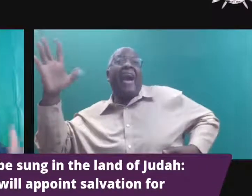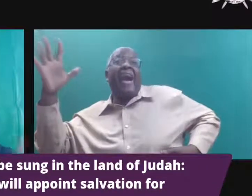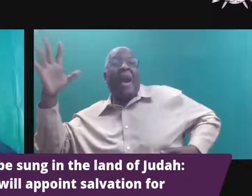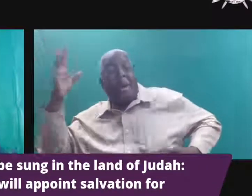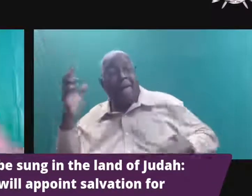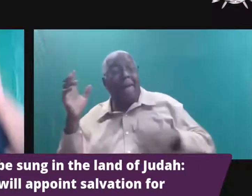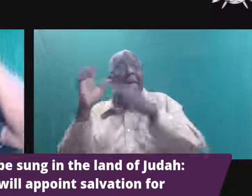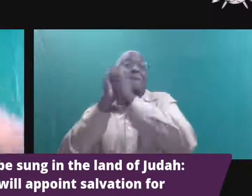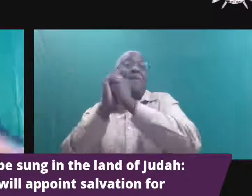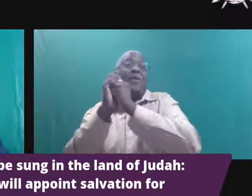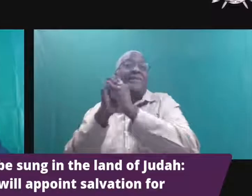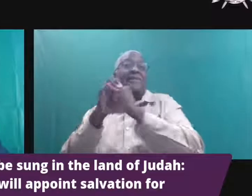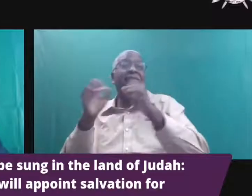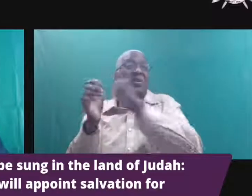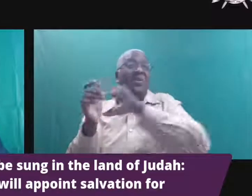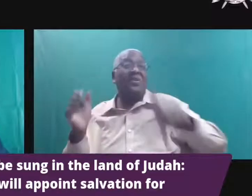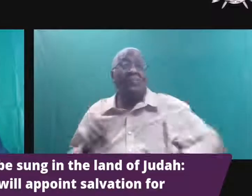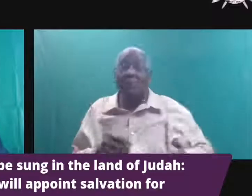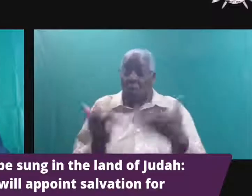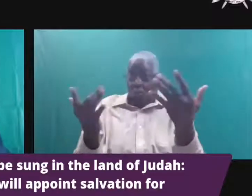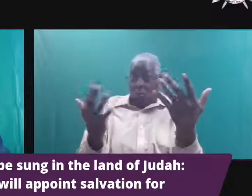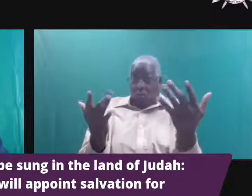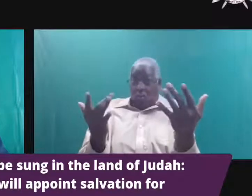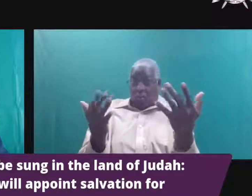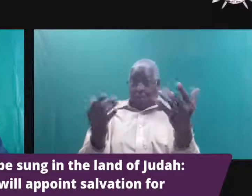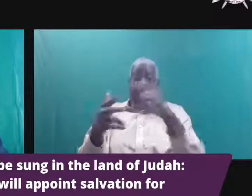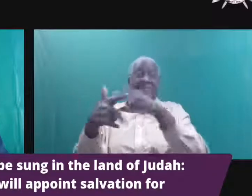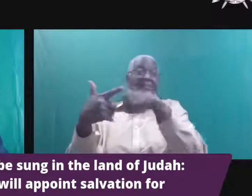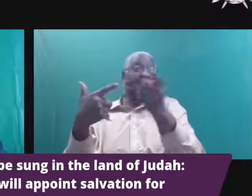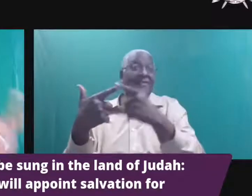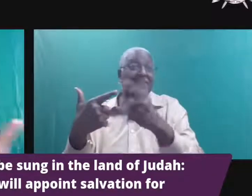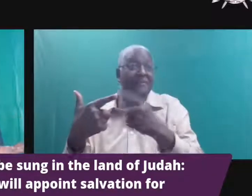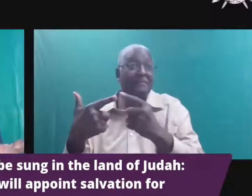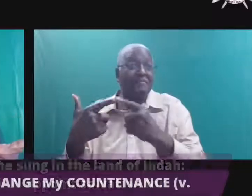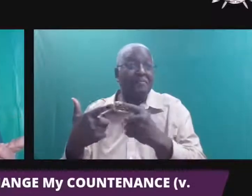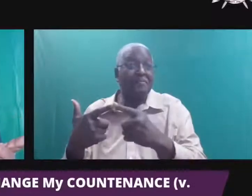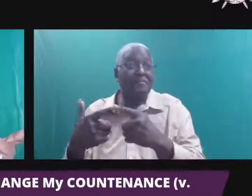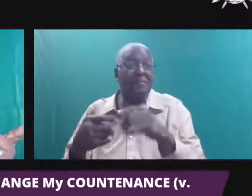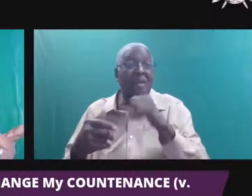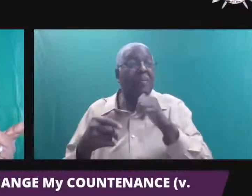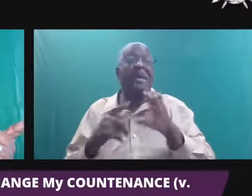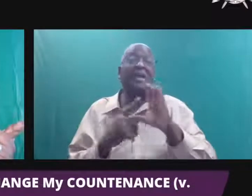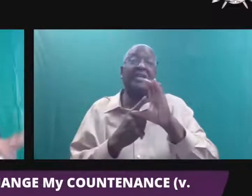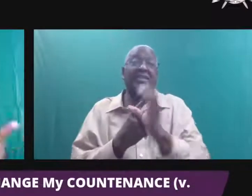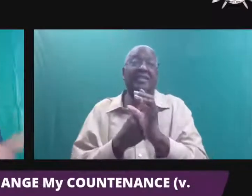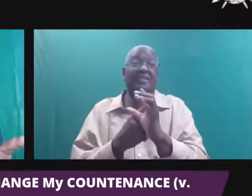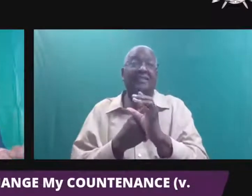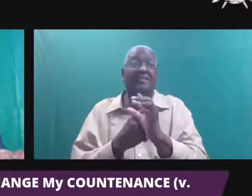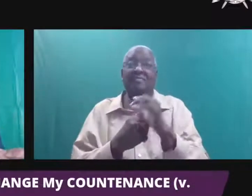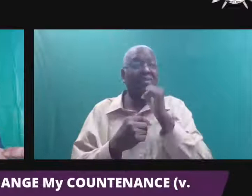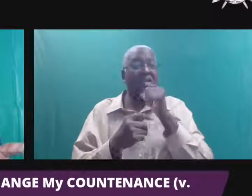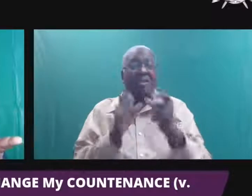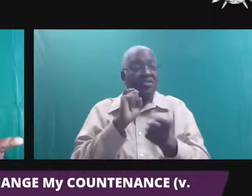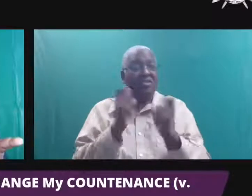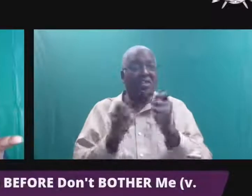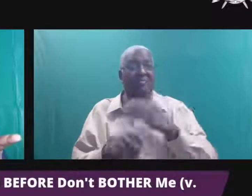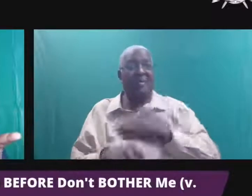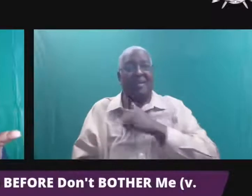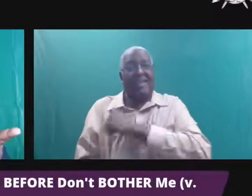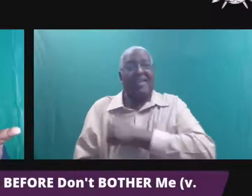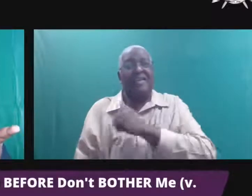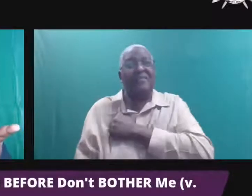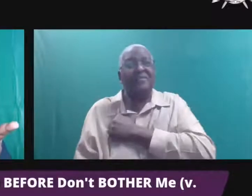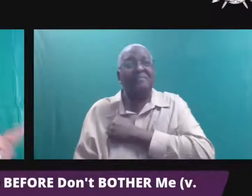a worshiper. Okay, hold on. Here's the second thing. Not only do my conditions not change my countenance, here's the second